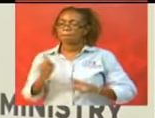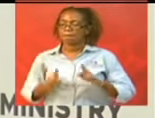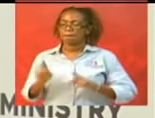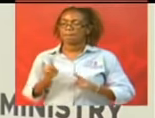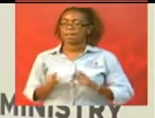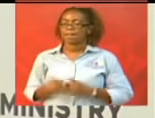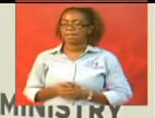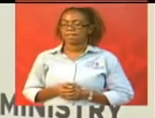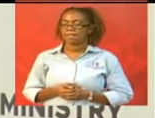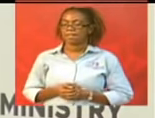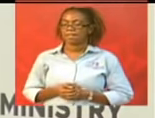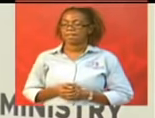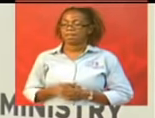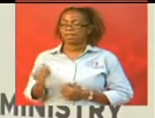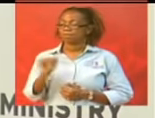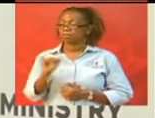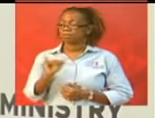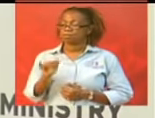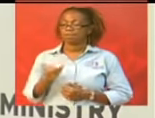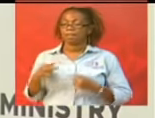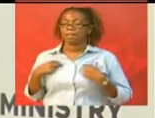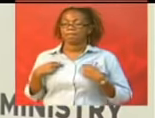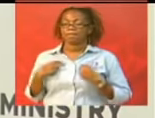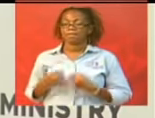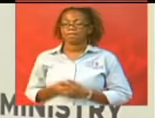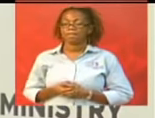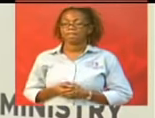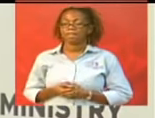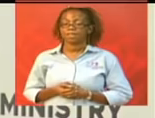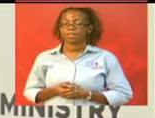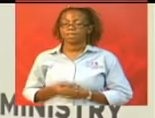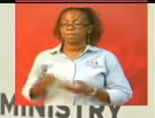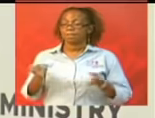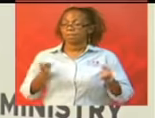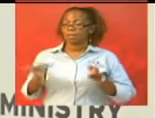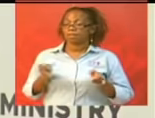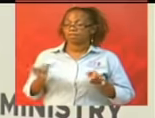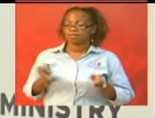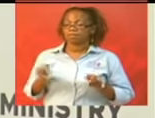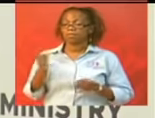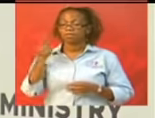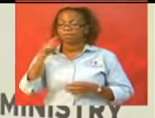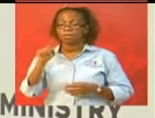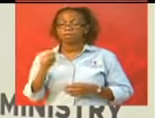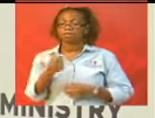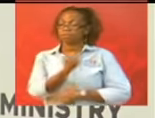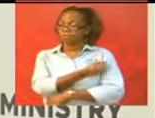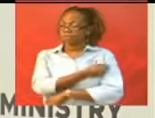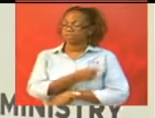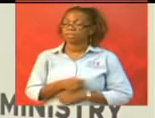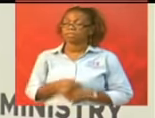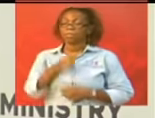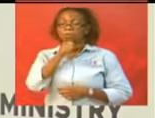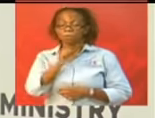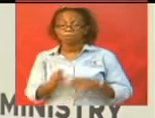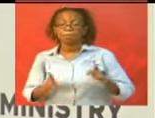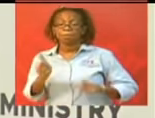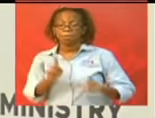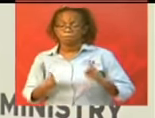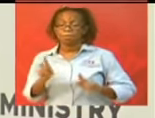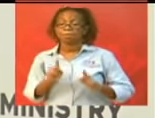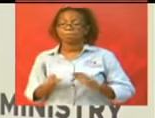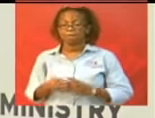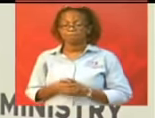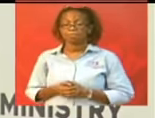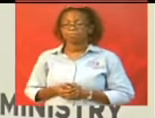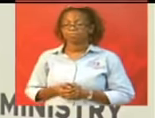the arsenal the mobile Elderly Express experience, which provides